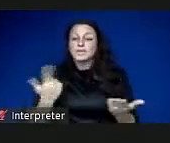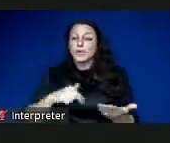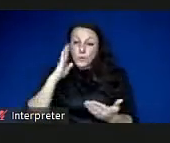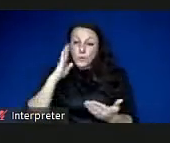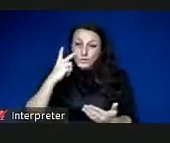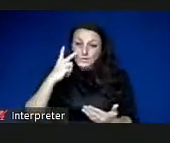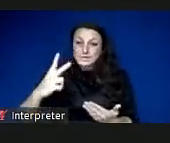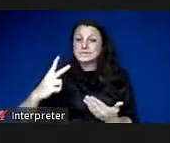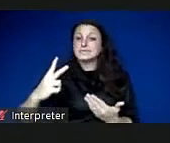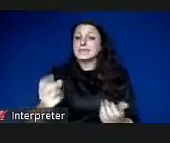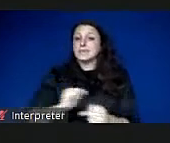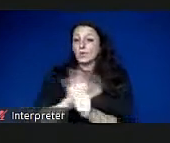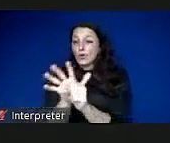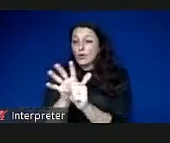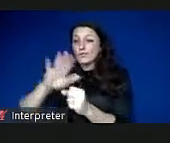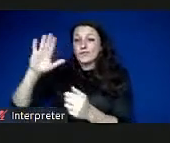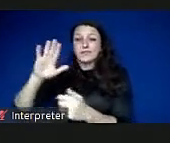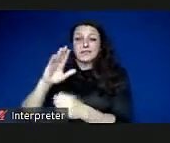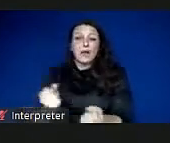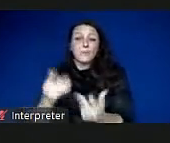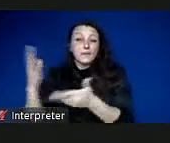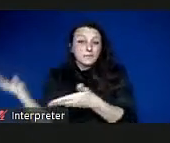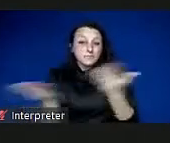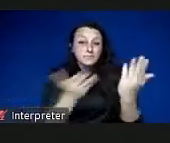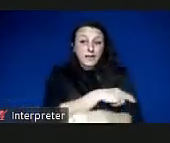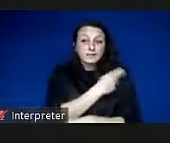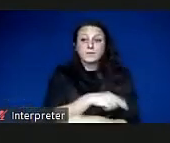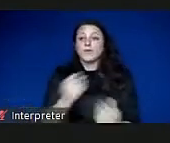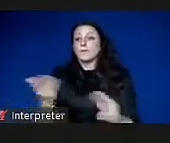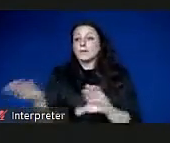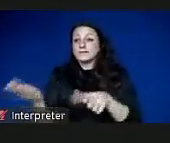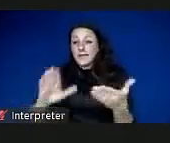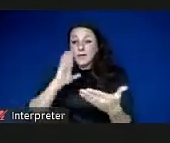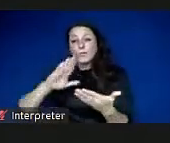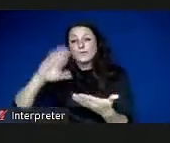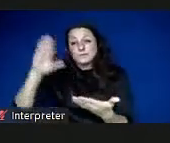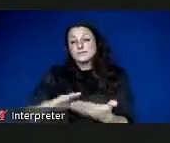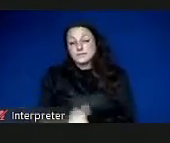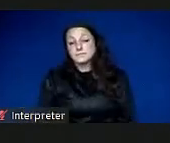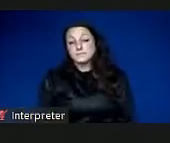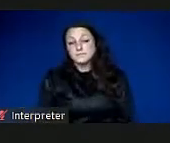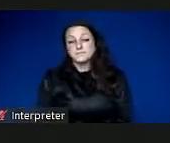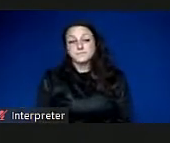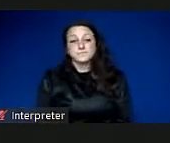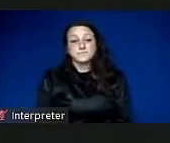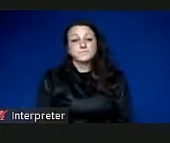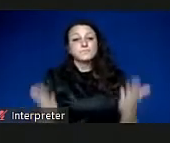hospitalizations, and deaths across our state decrease. Next slide, please.